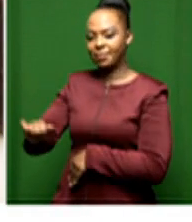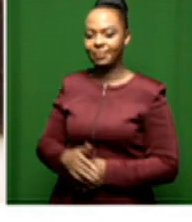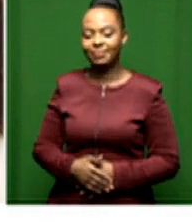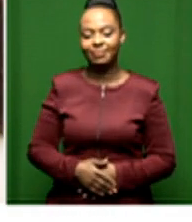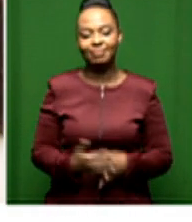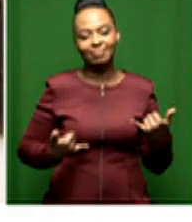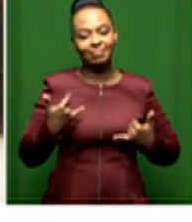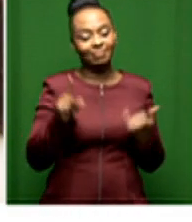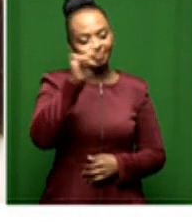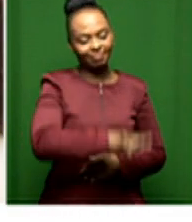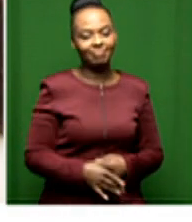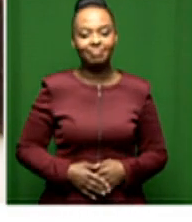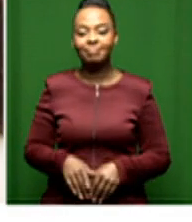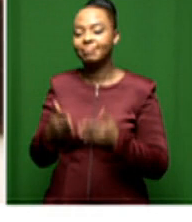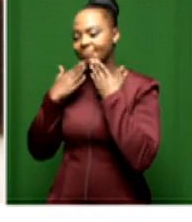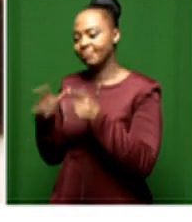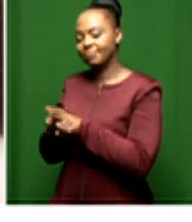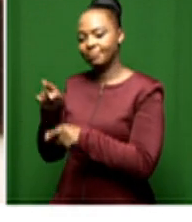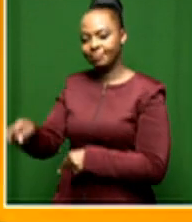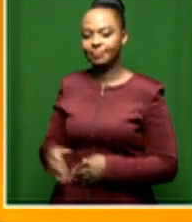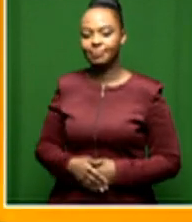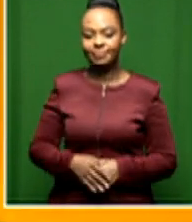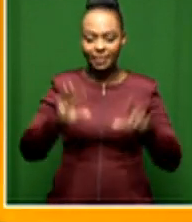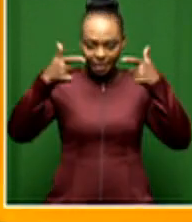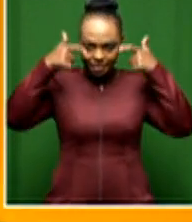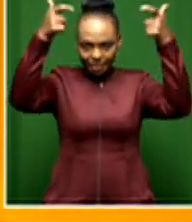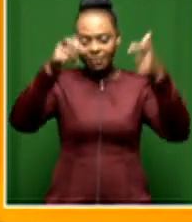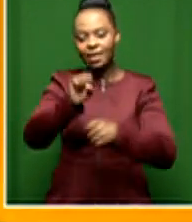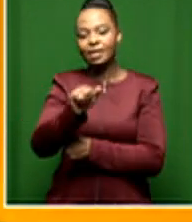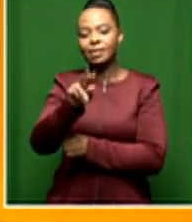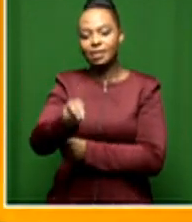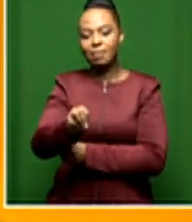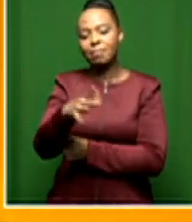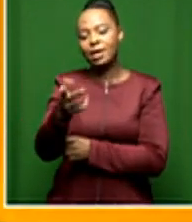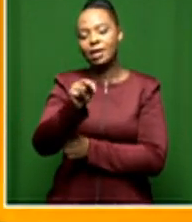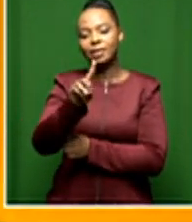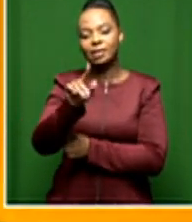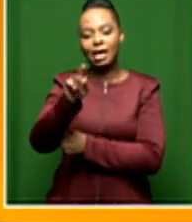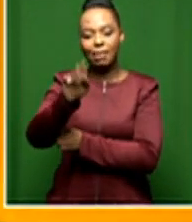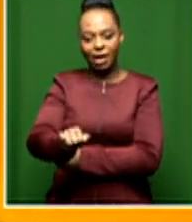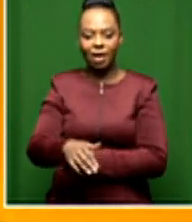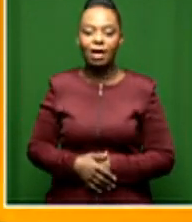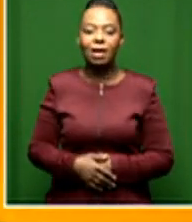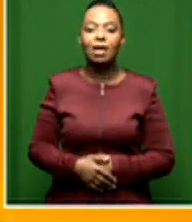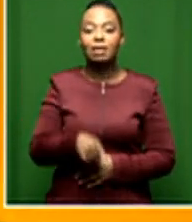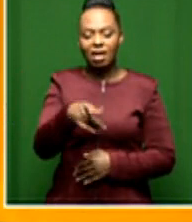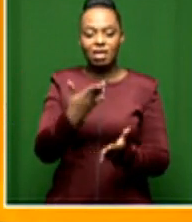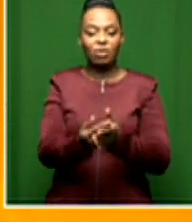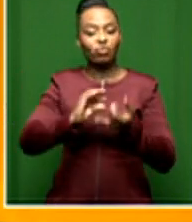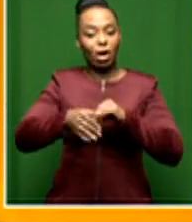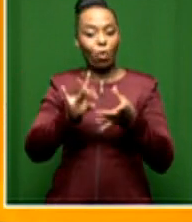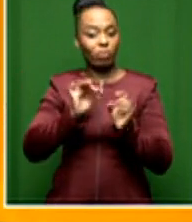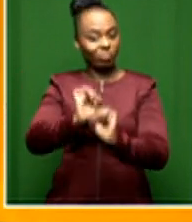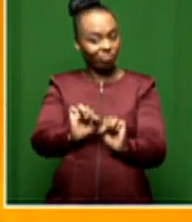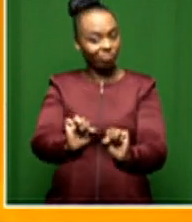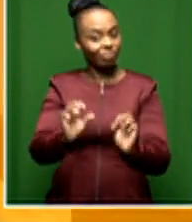You too, man. Thank you. We just spoke to Chef Ndaba on his career and dishes that can be easily tried at home. Next week, we